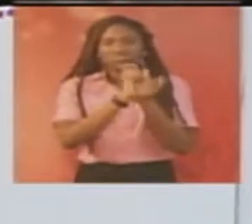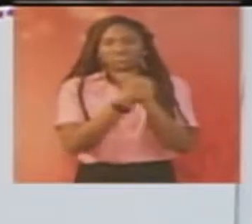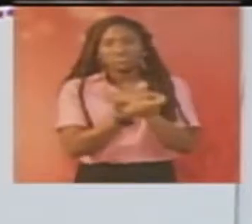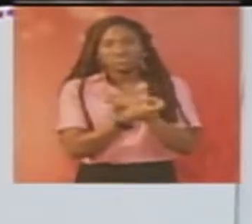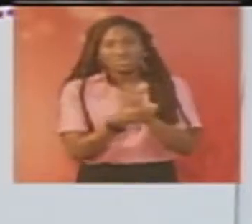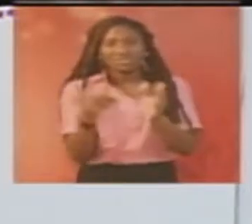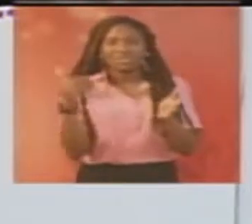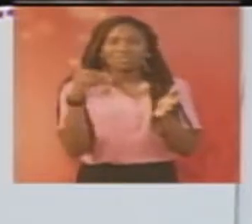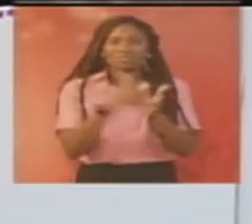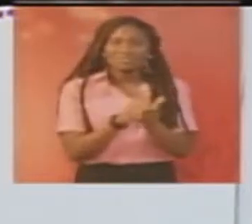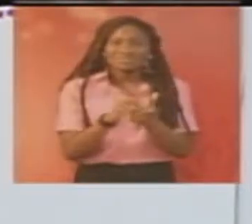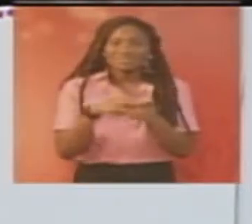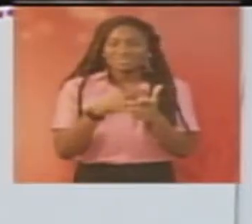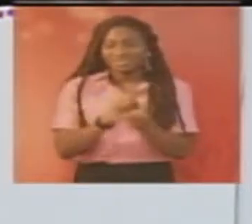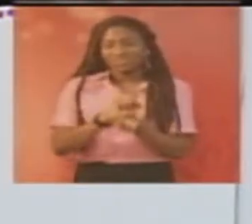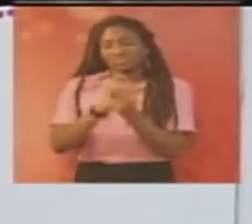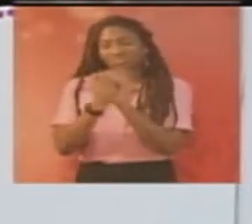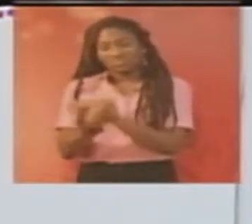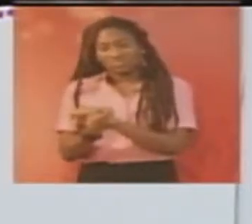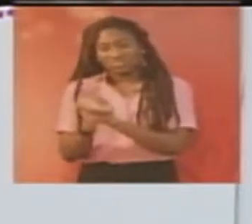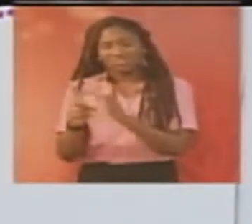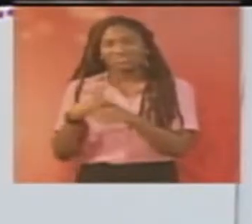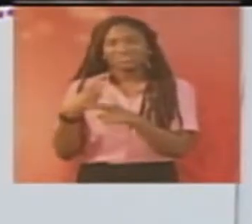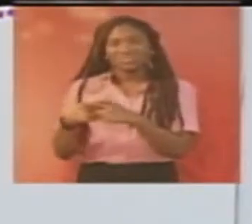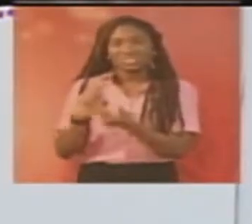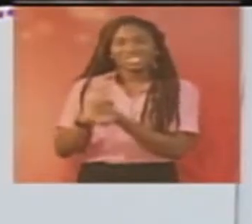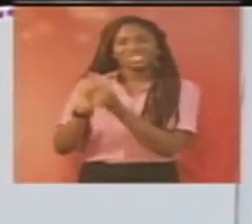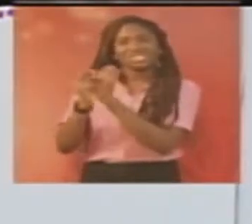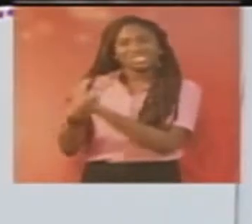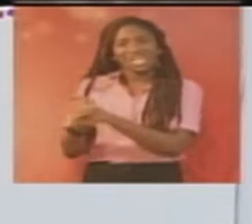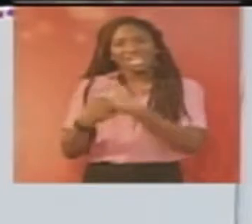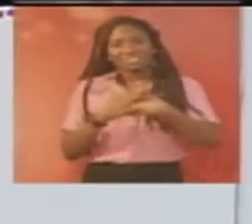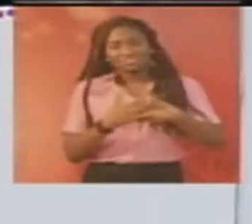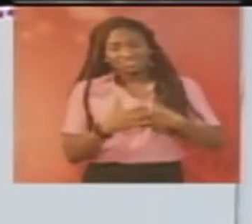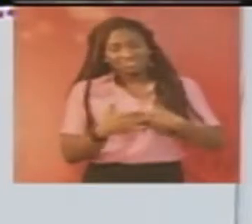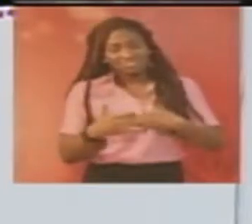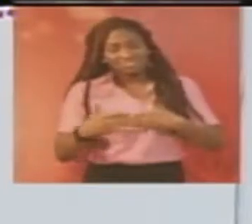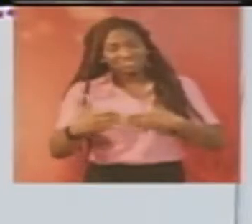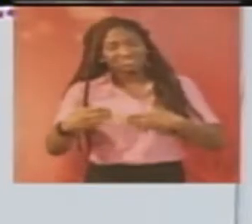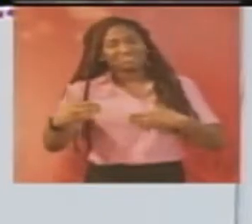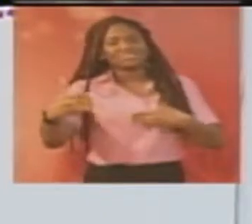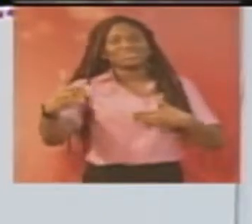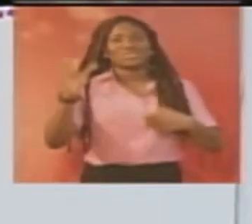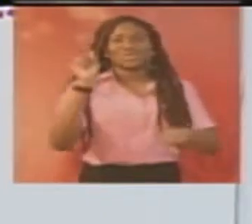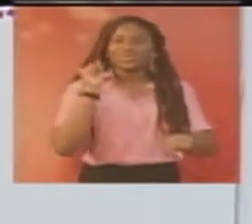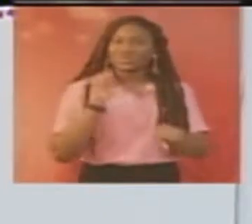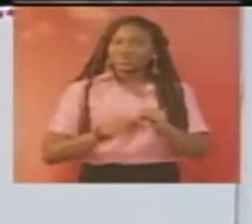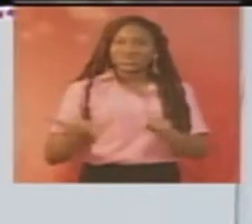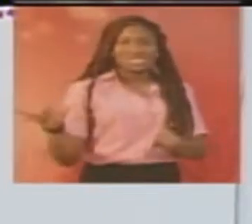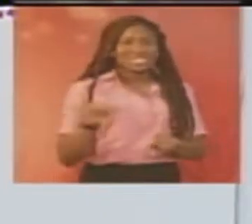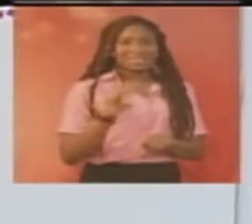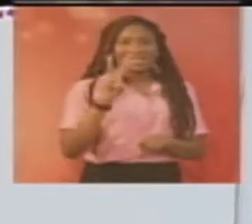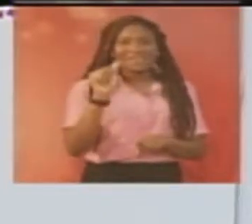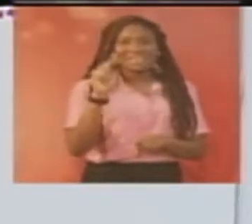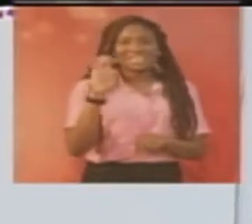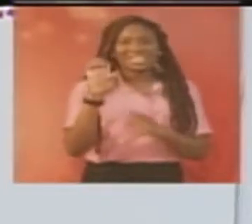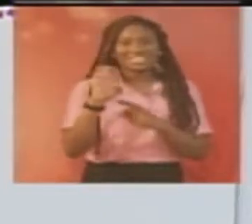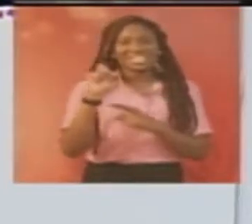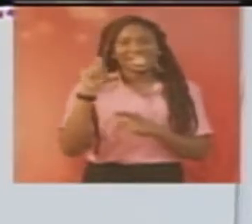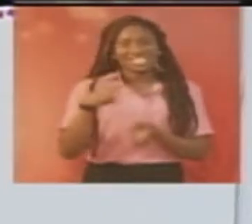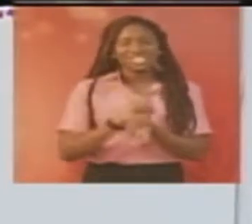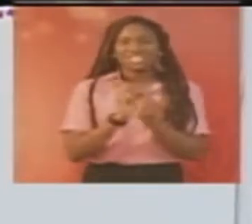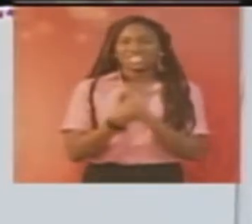So, not always every year, but you get changes over time. So the formulation of the vaccine has to change. From what we know